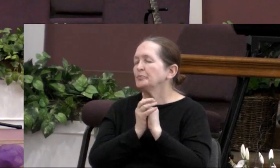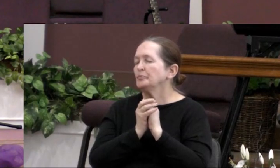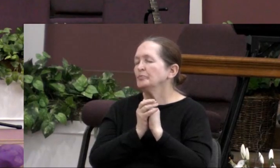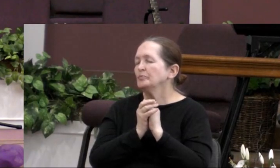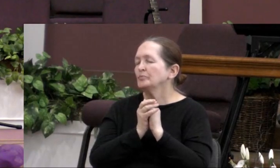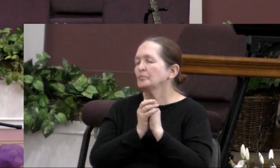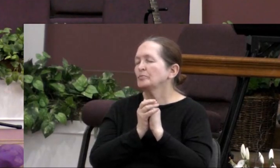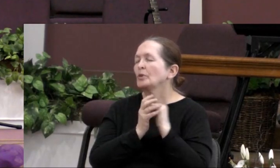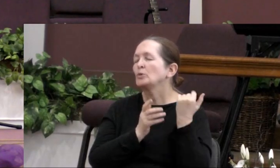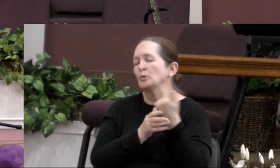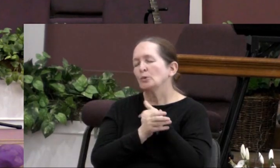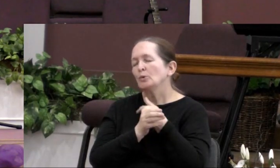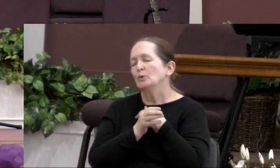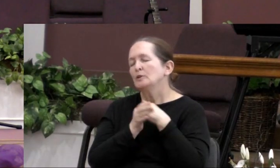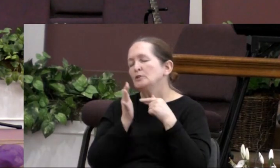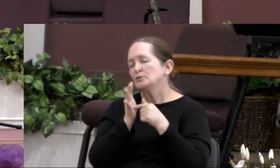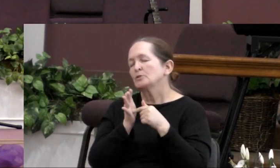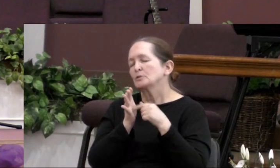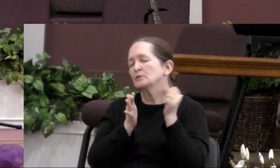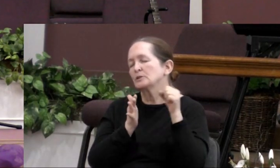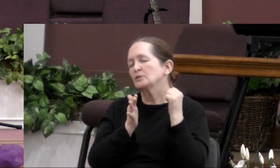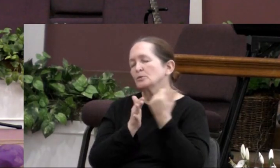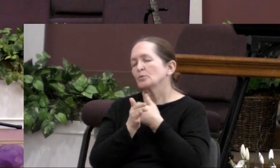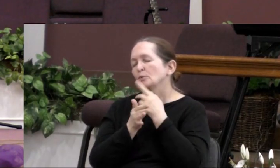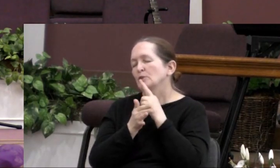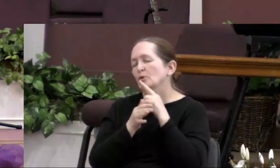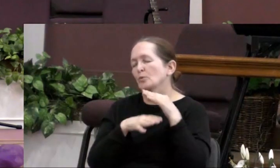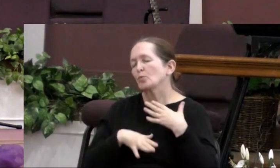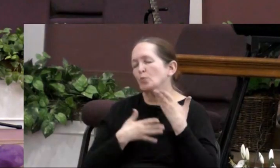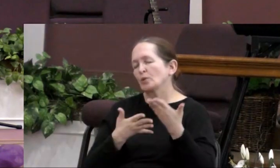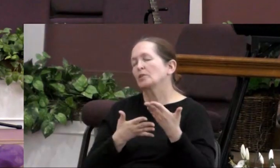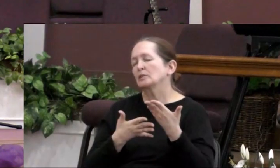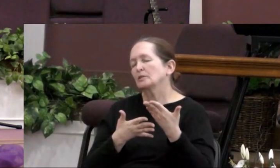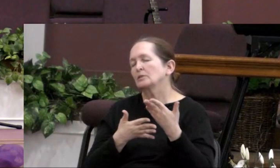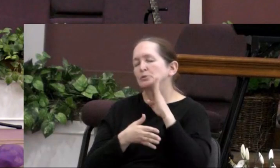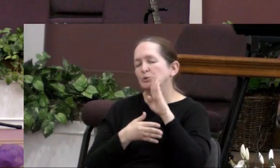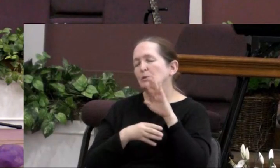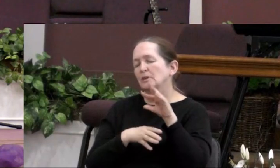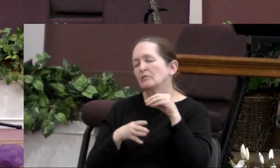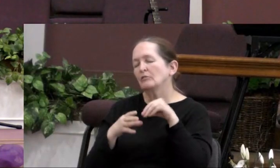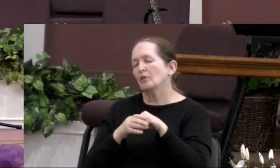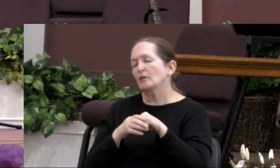That we might show that, yes, we are willing to be involved.